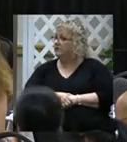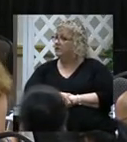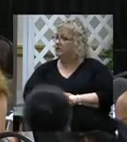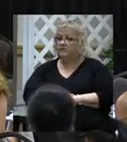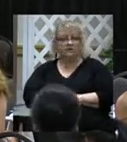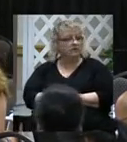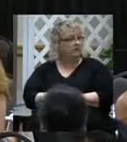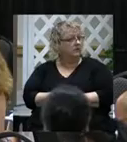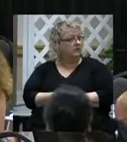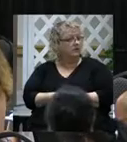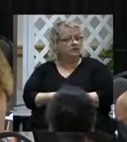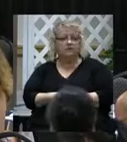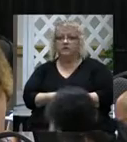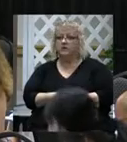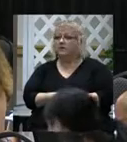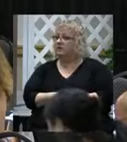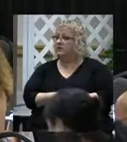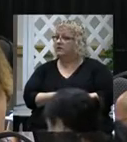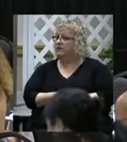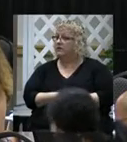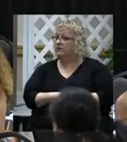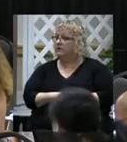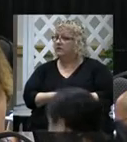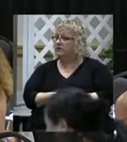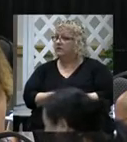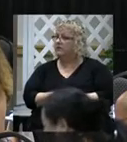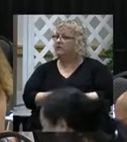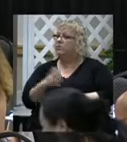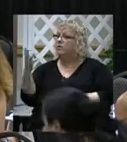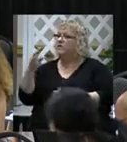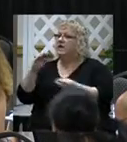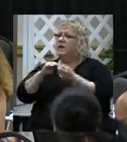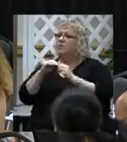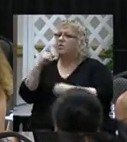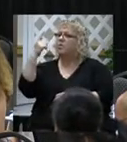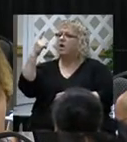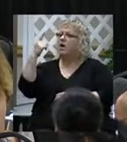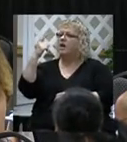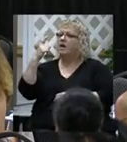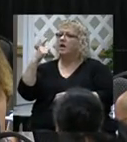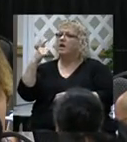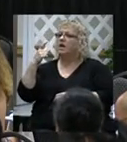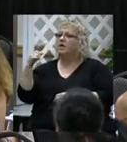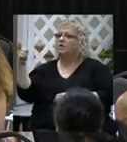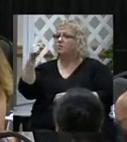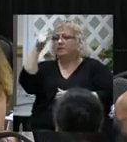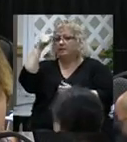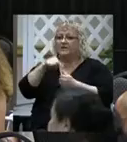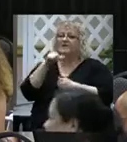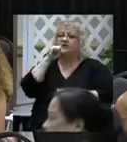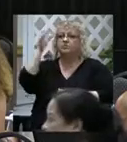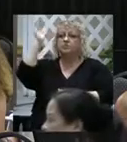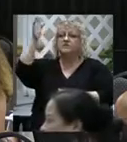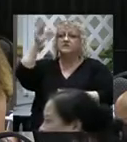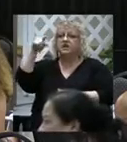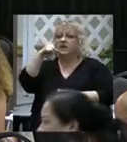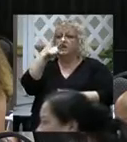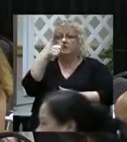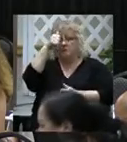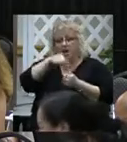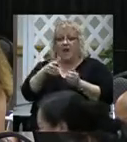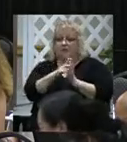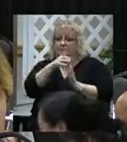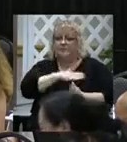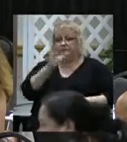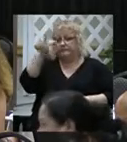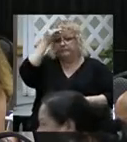So while the presentation comes up, what was the number one thing that I wanted you to take away from yesterday's presentation about New